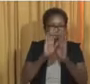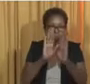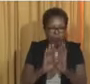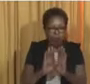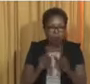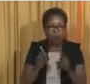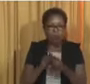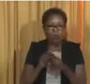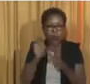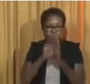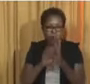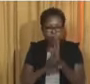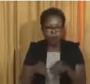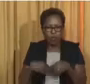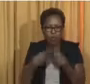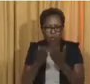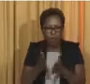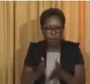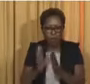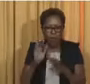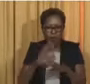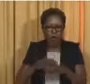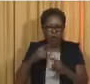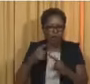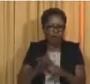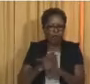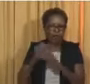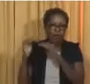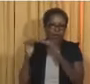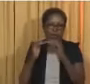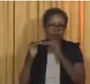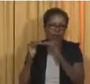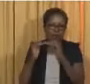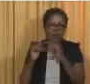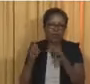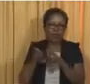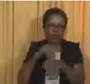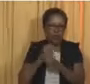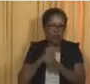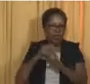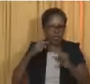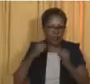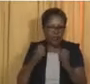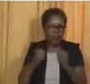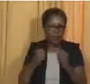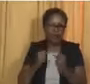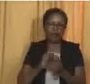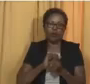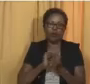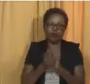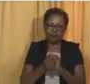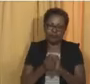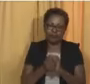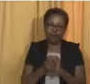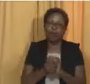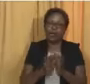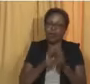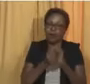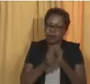placed on a higher tier and made more difficult to amend. The amendment